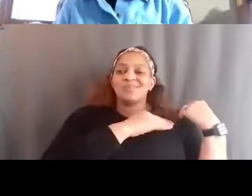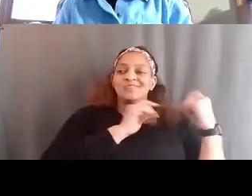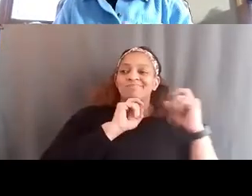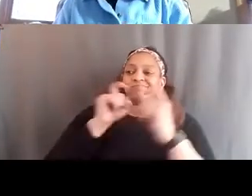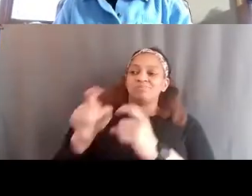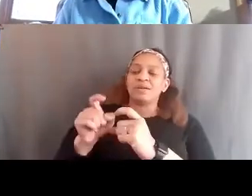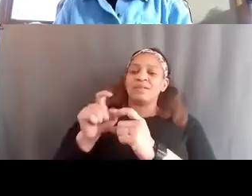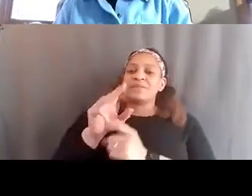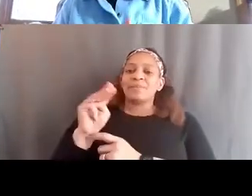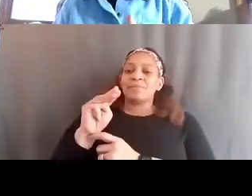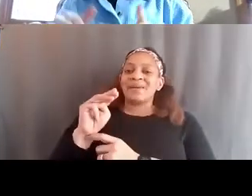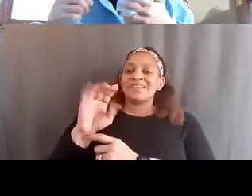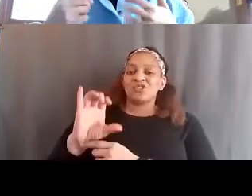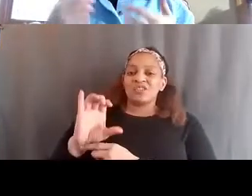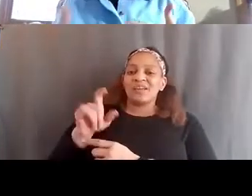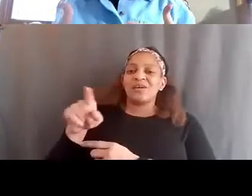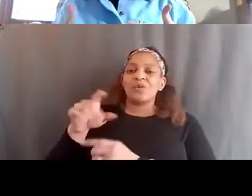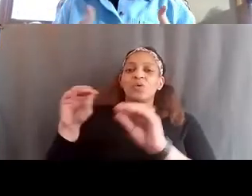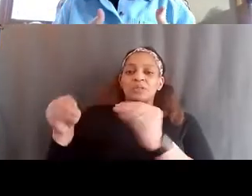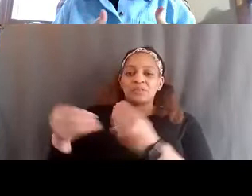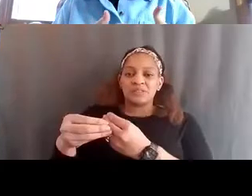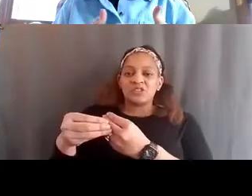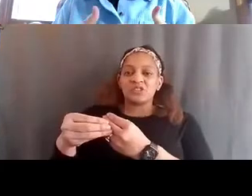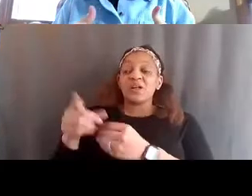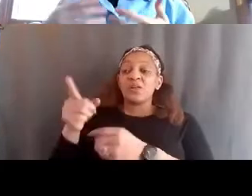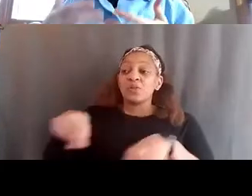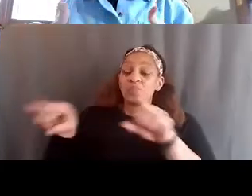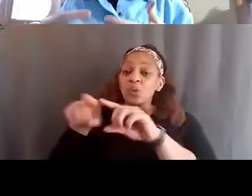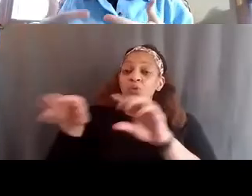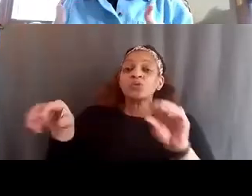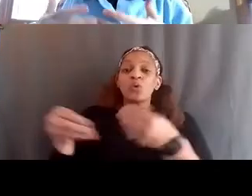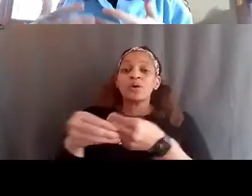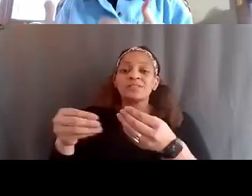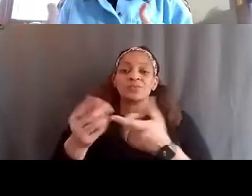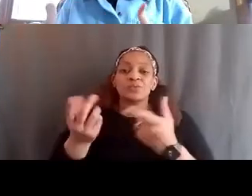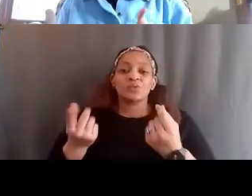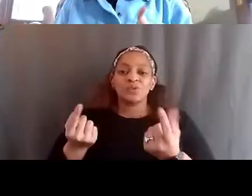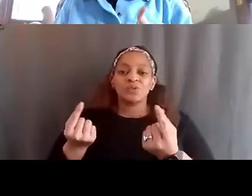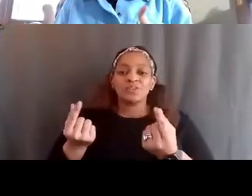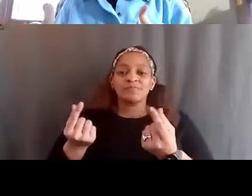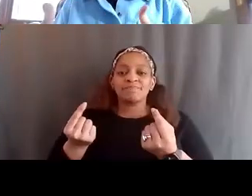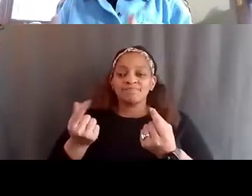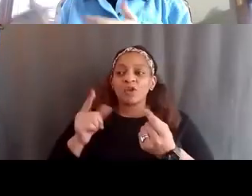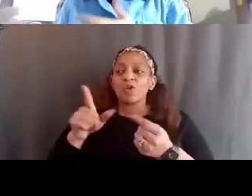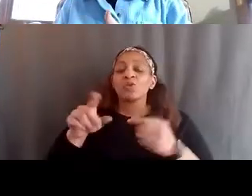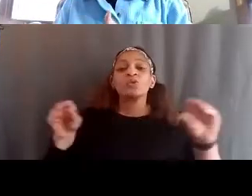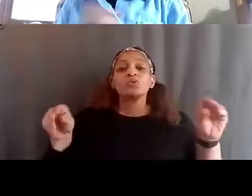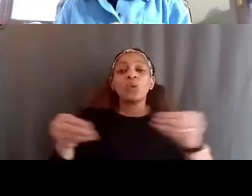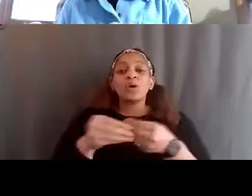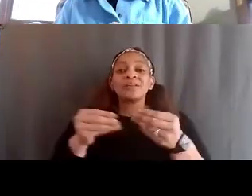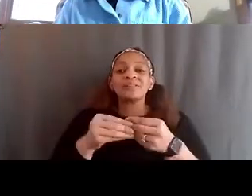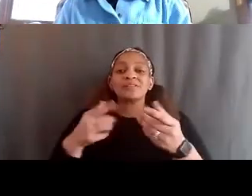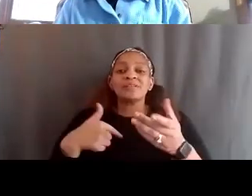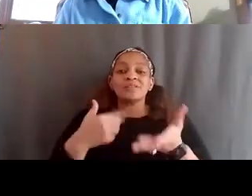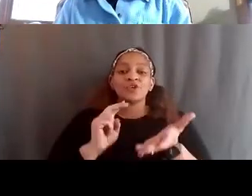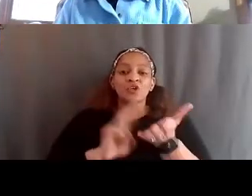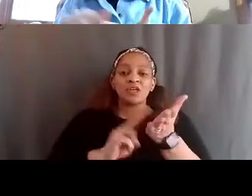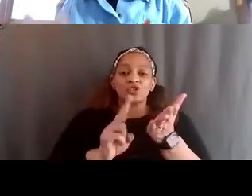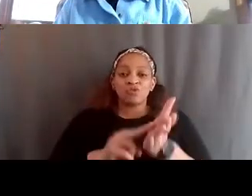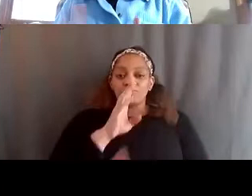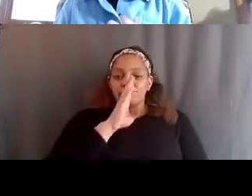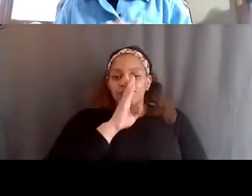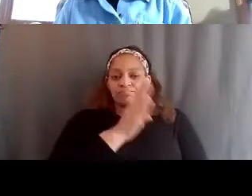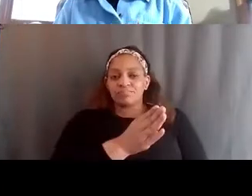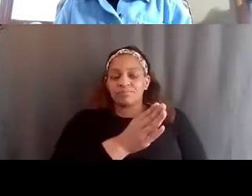care organizations. Those organizations are then the organizations that contract directly